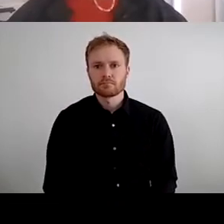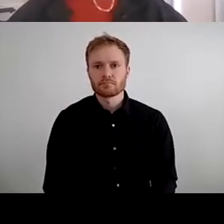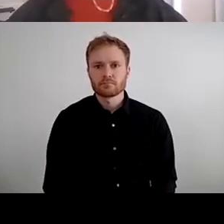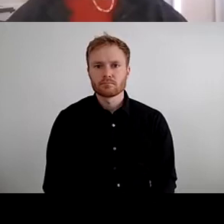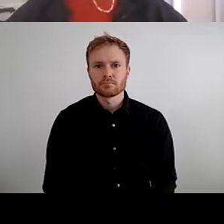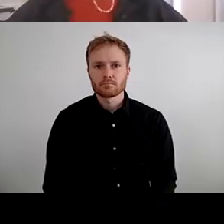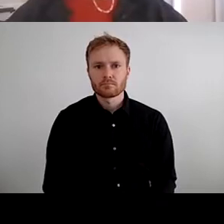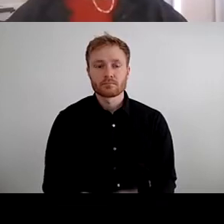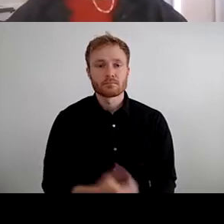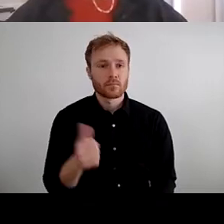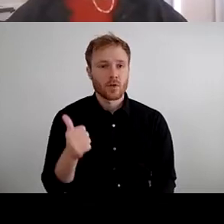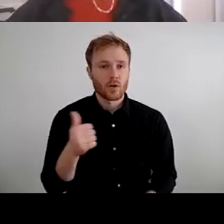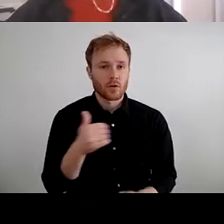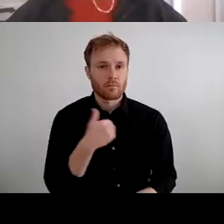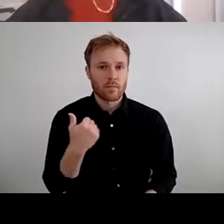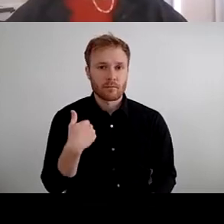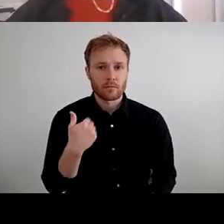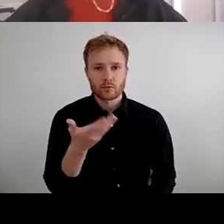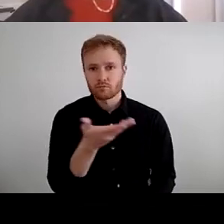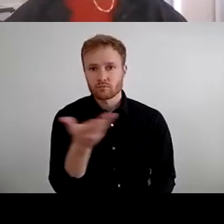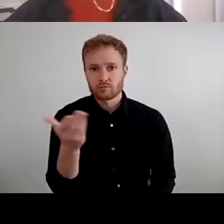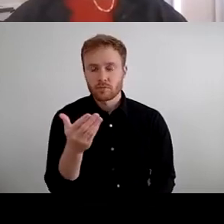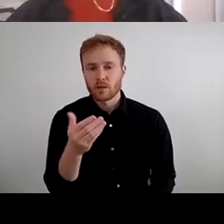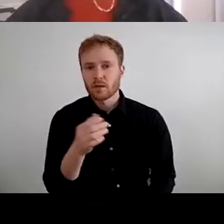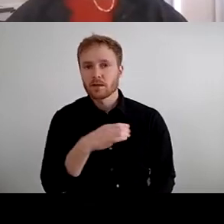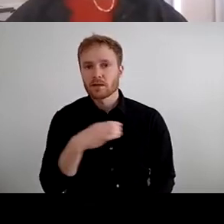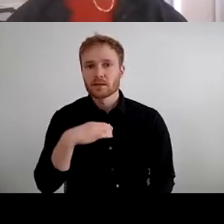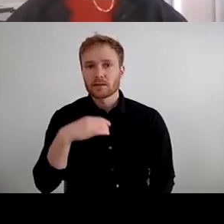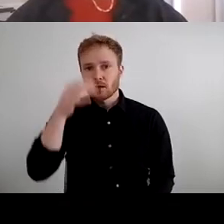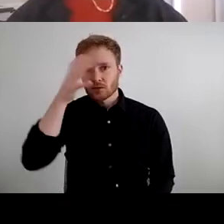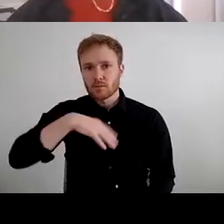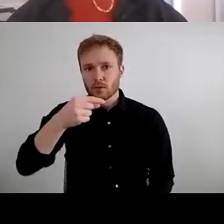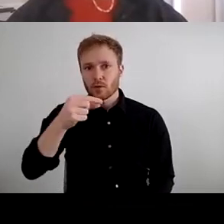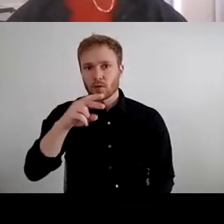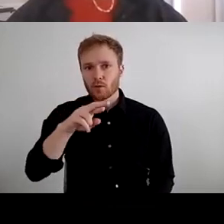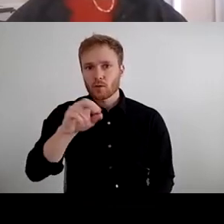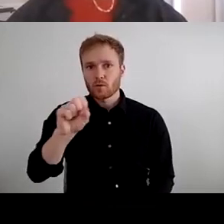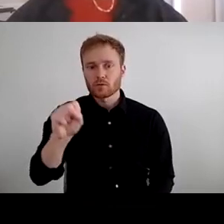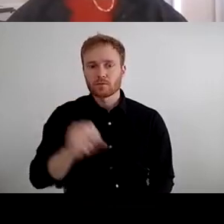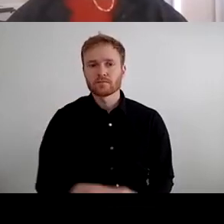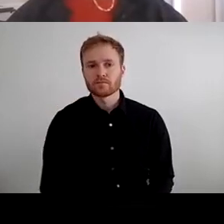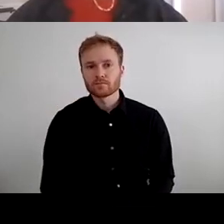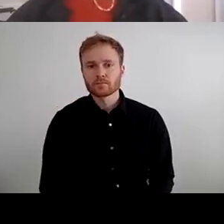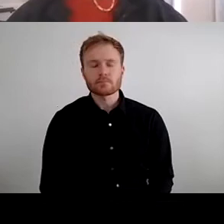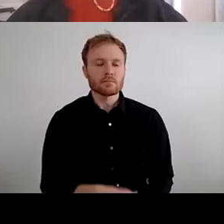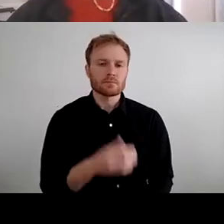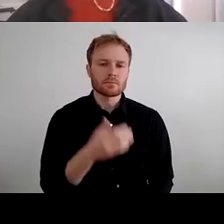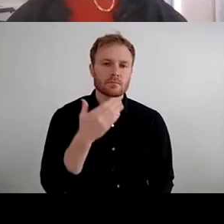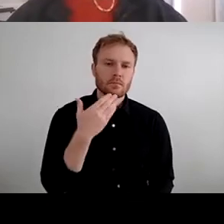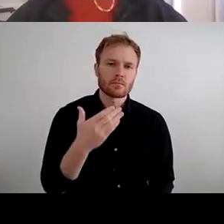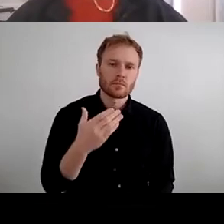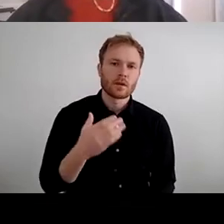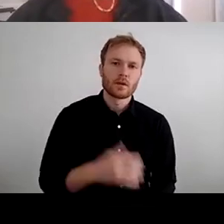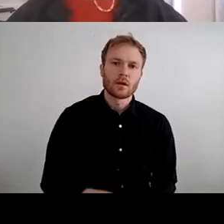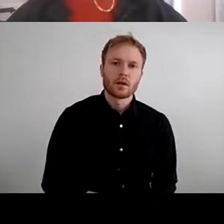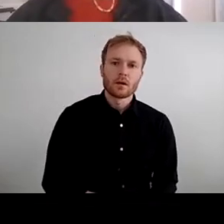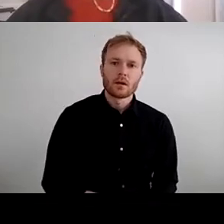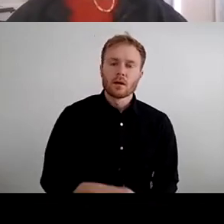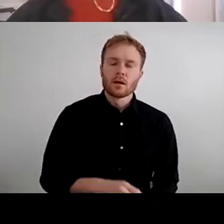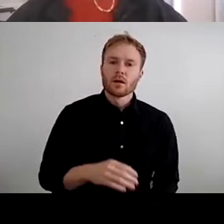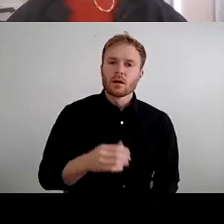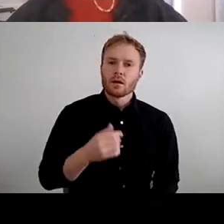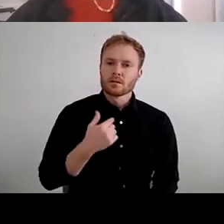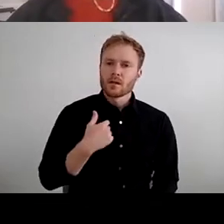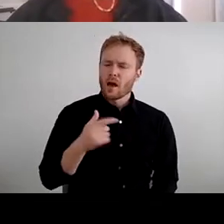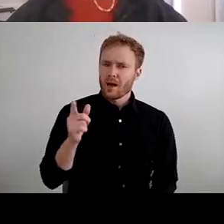Any other members? Councilwoman Gross. Thank you, Mr. Chair. Hi, Officer. I'm just doing the same thing